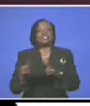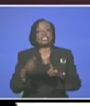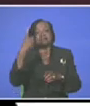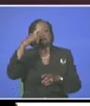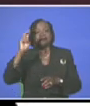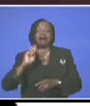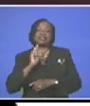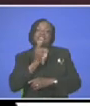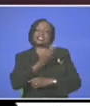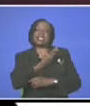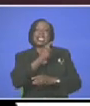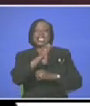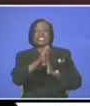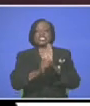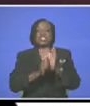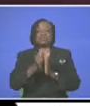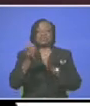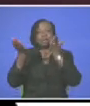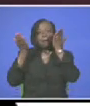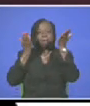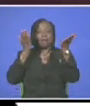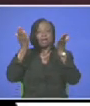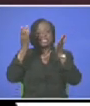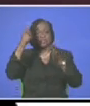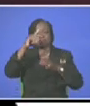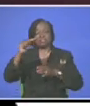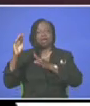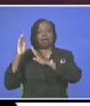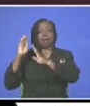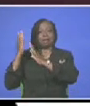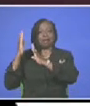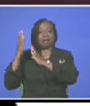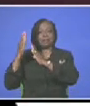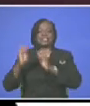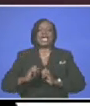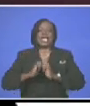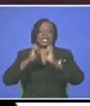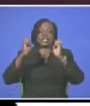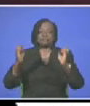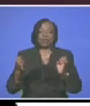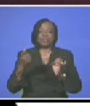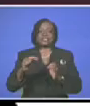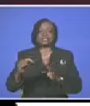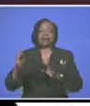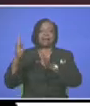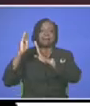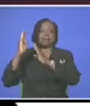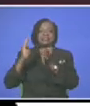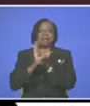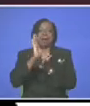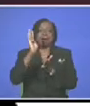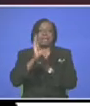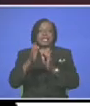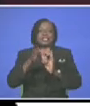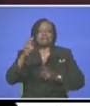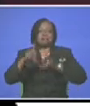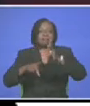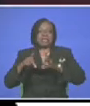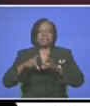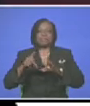in terms of the marketing you have done for the Bahamas, exposed the Bahamas to billions of people, the entire